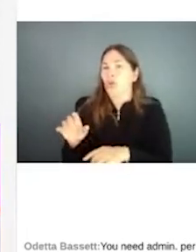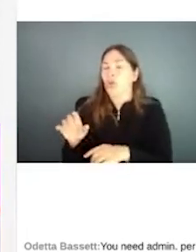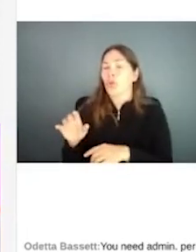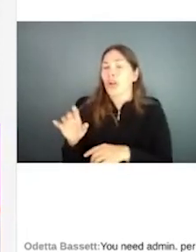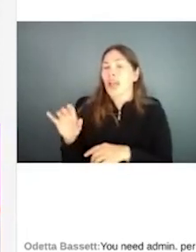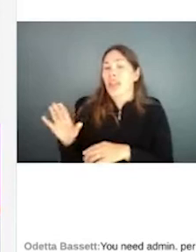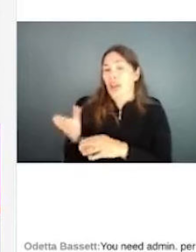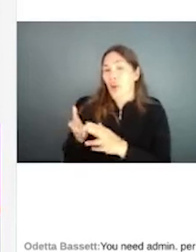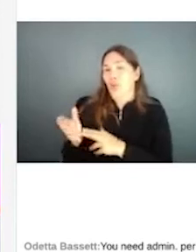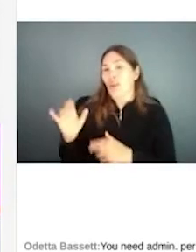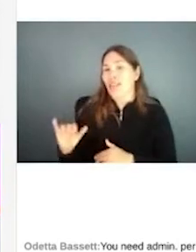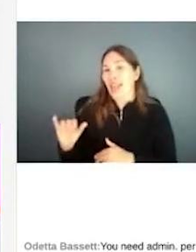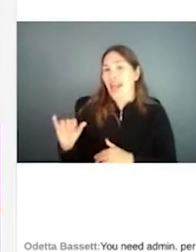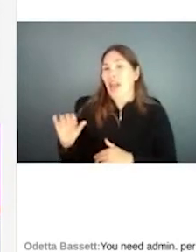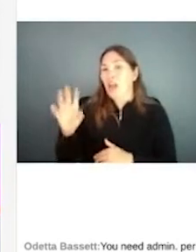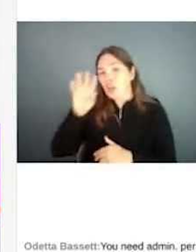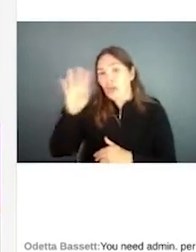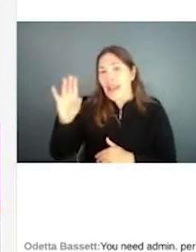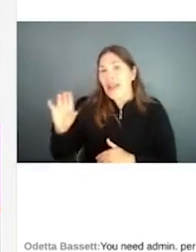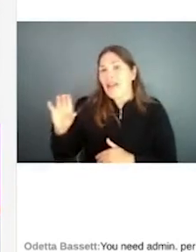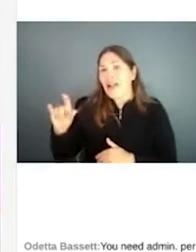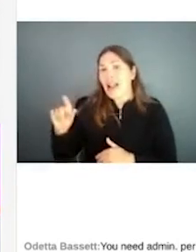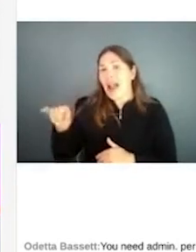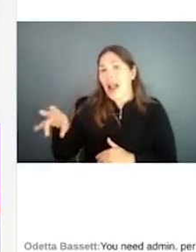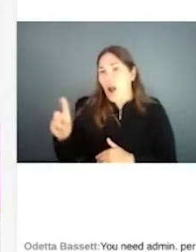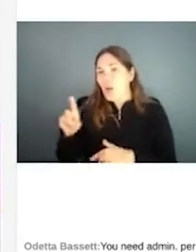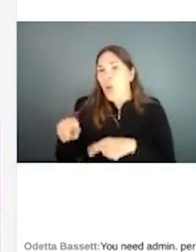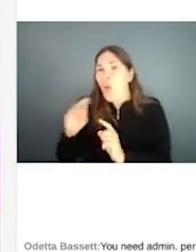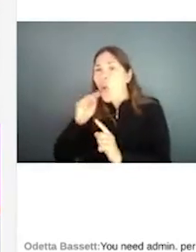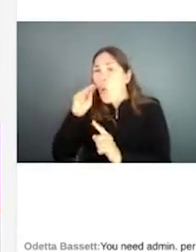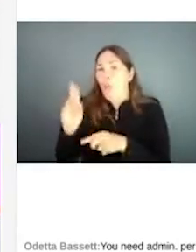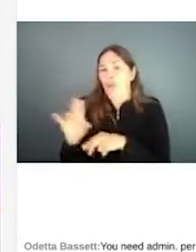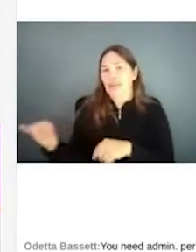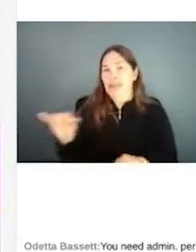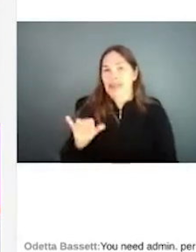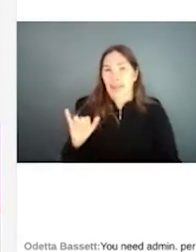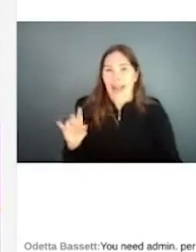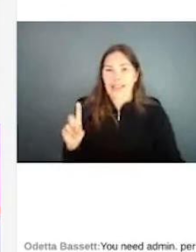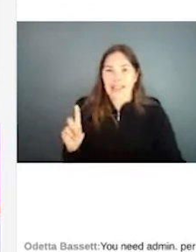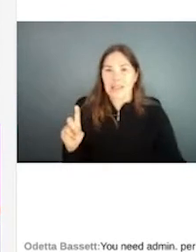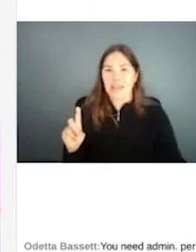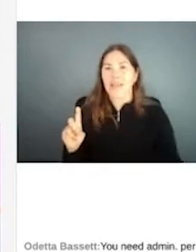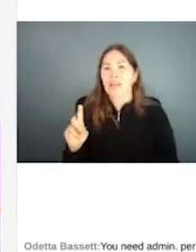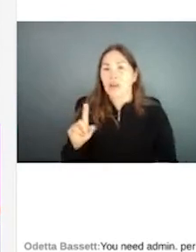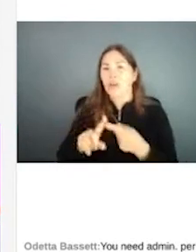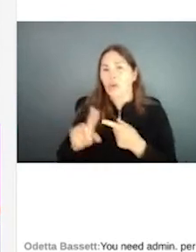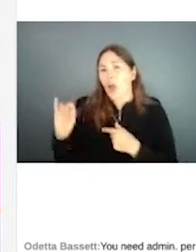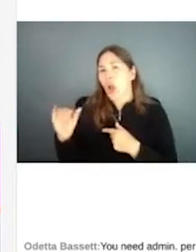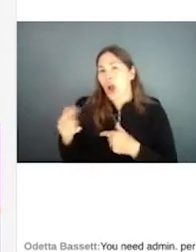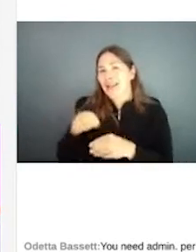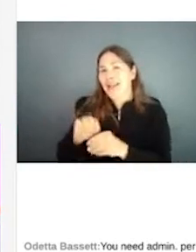the Adobe Creative Cloud at home and use that same ID to log in to their